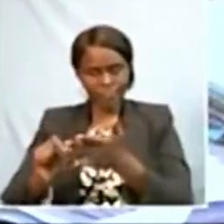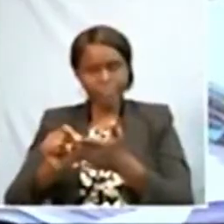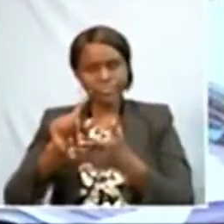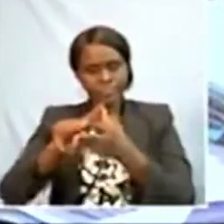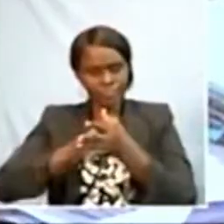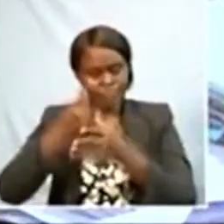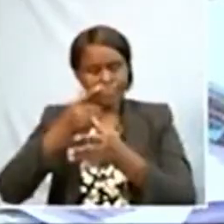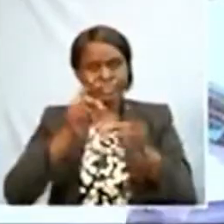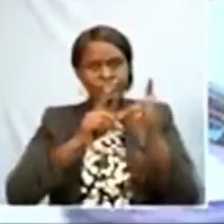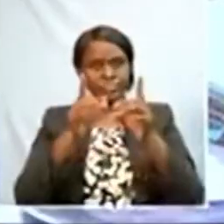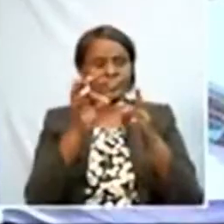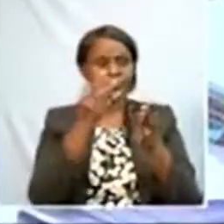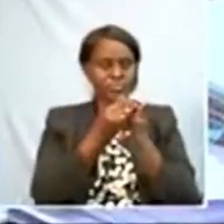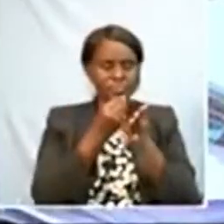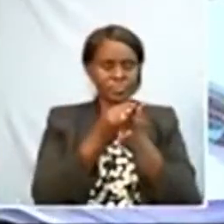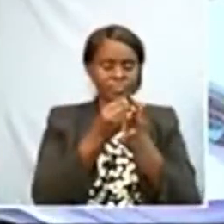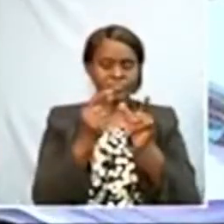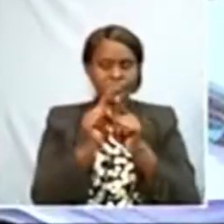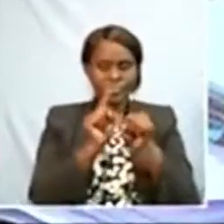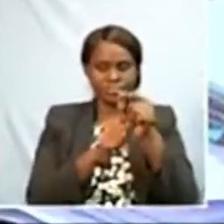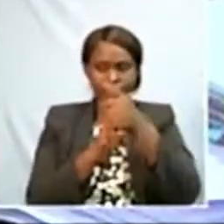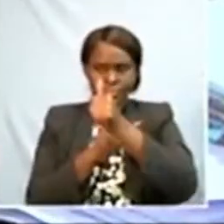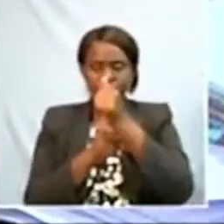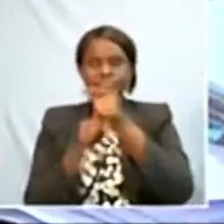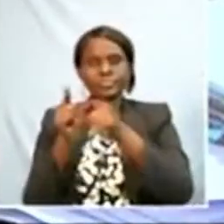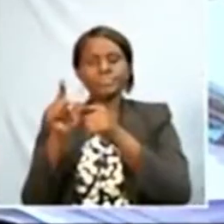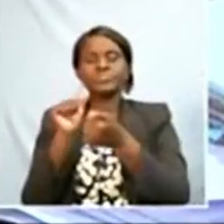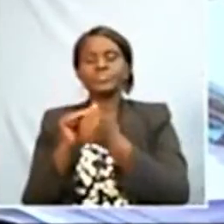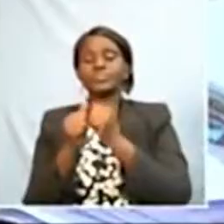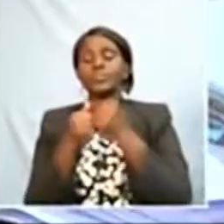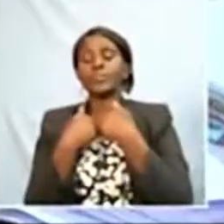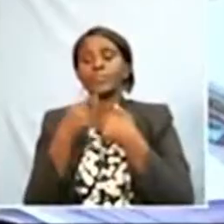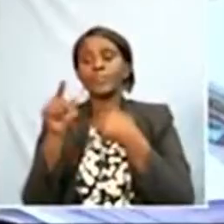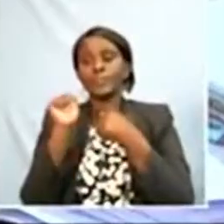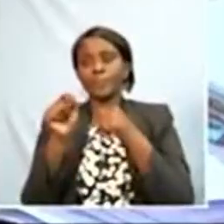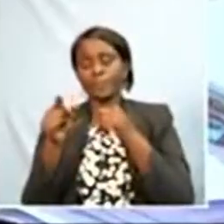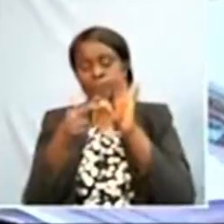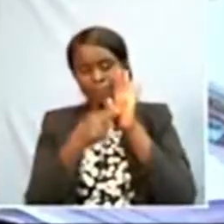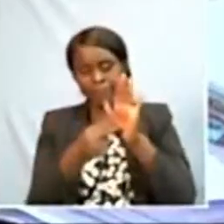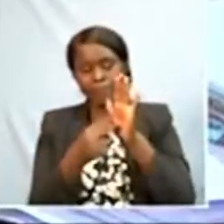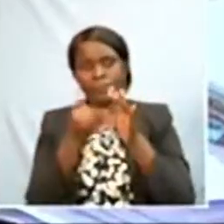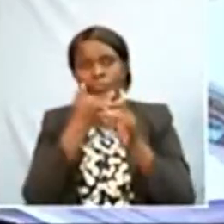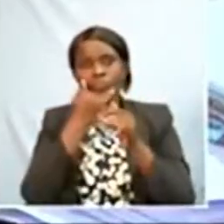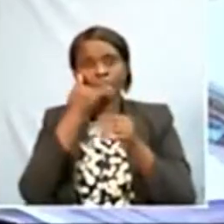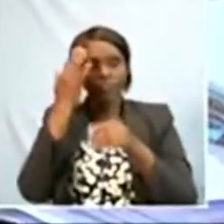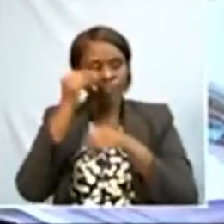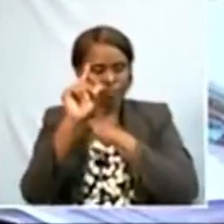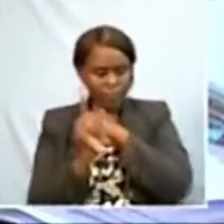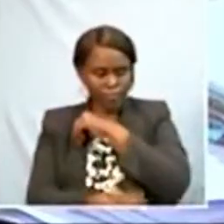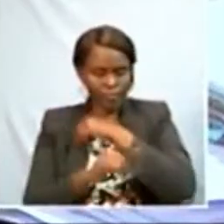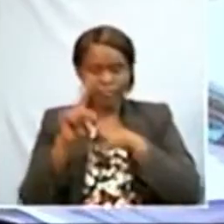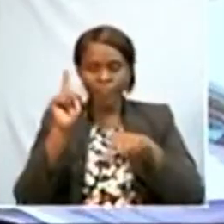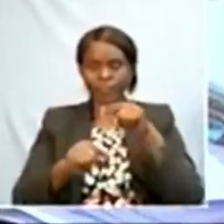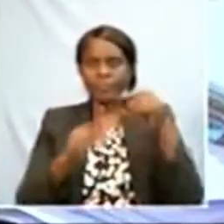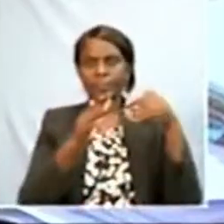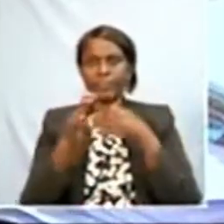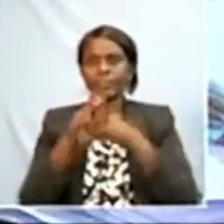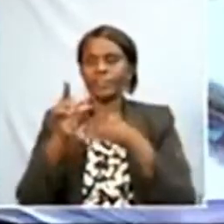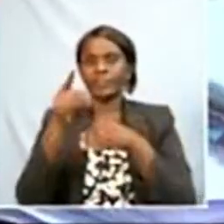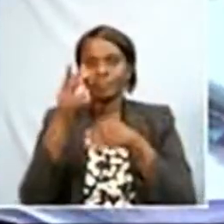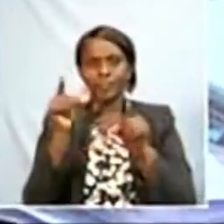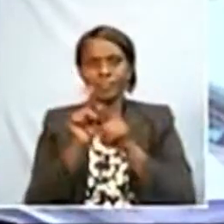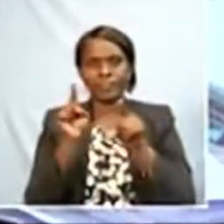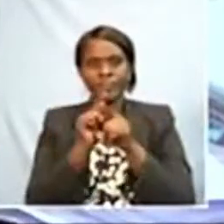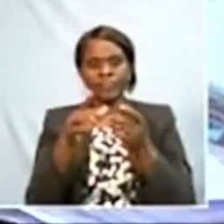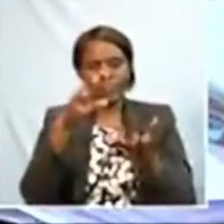Next, Director of Finance, you seem to be a problem. Can you show cause as to why disciplinary action cannot be taken against you? Copy